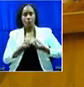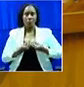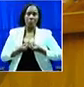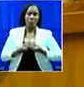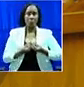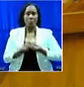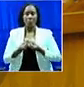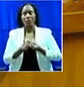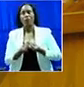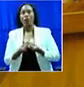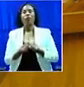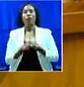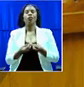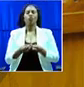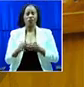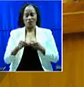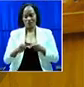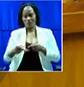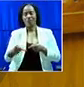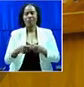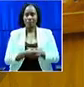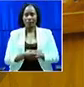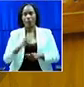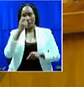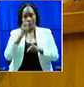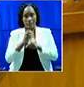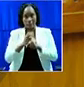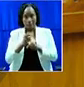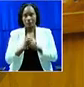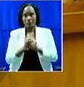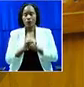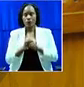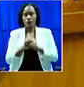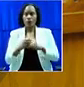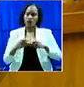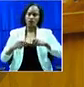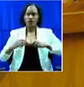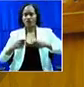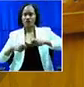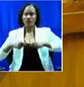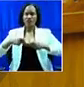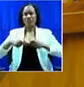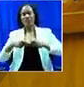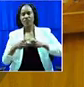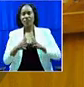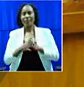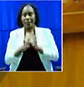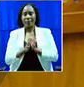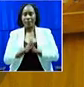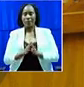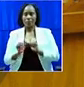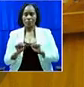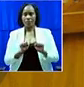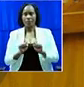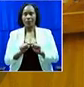come, and therefore we need to adjust to this new reality and also to this new normal